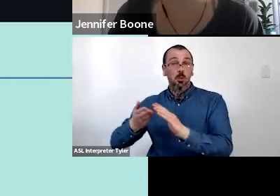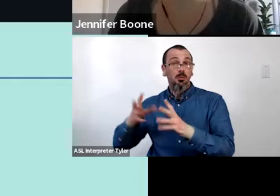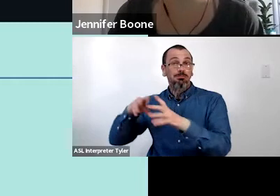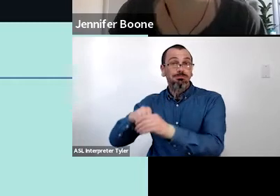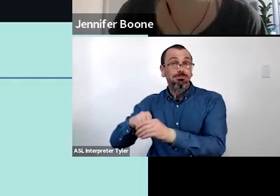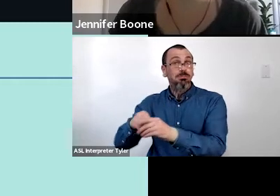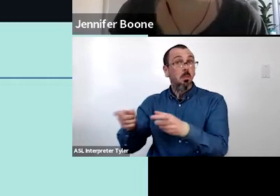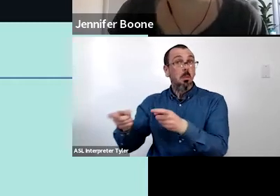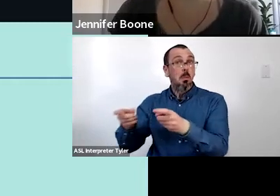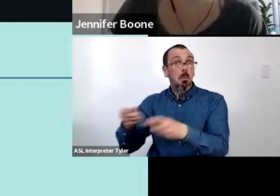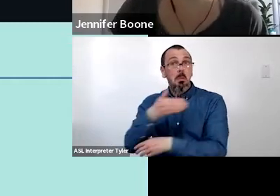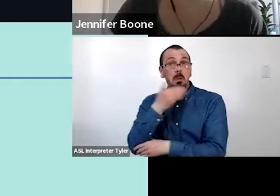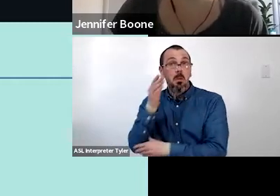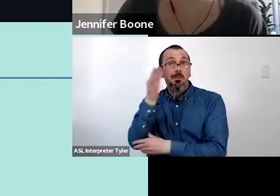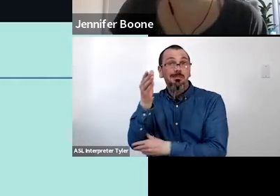had been wondering if,